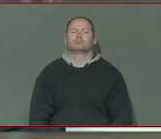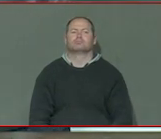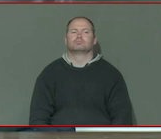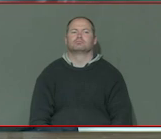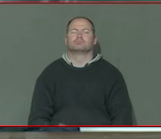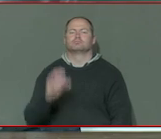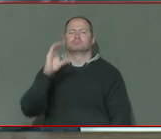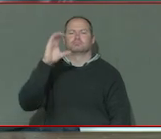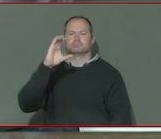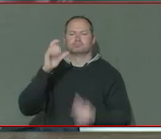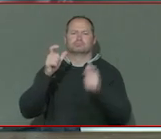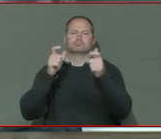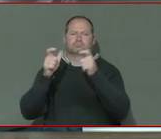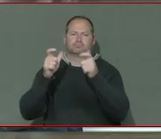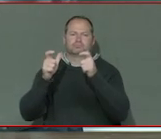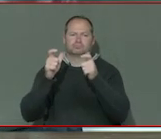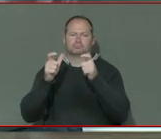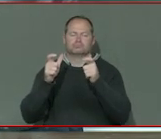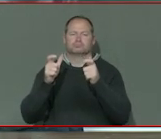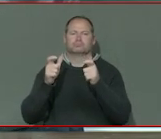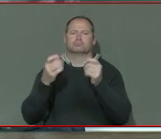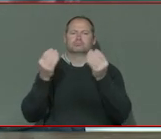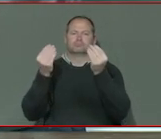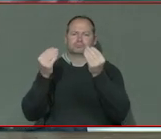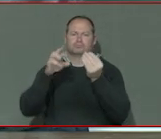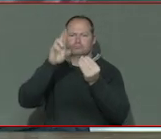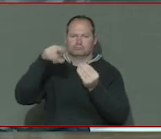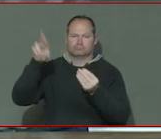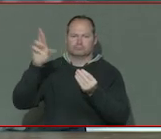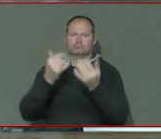Then 1780.